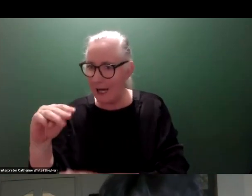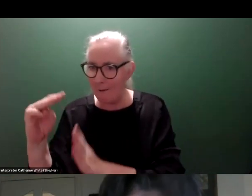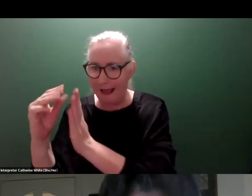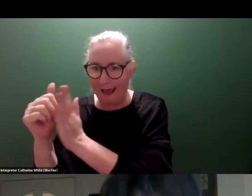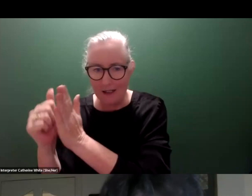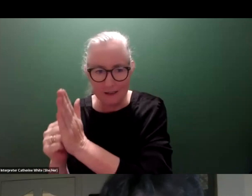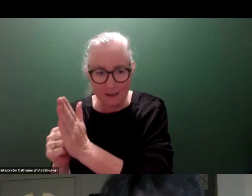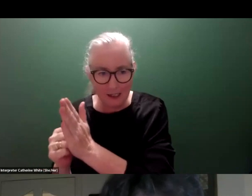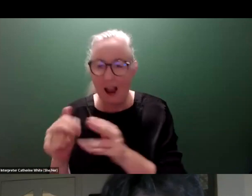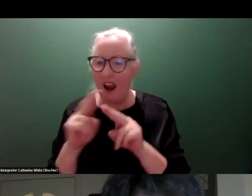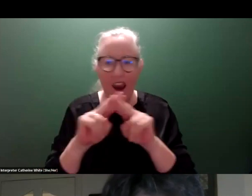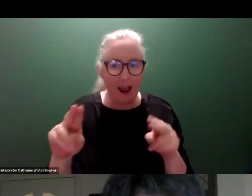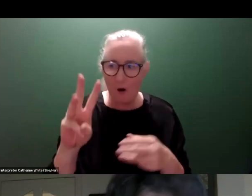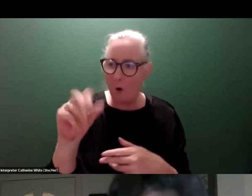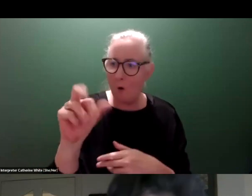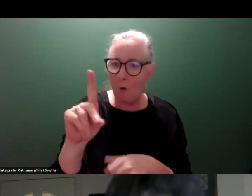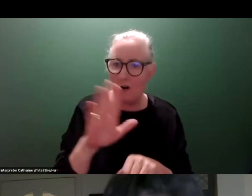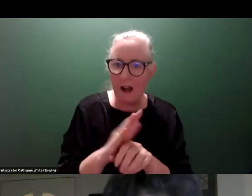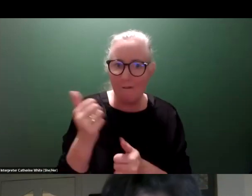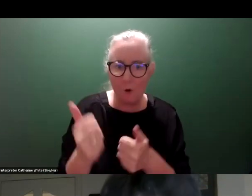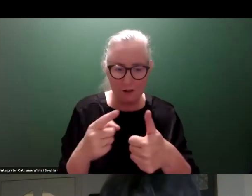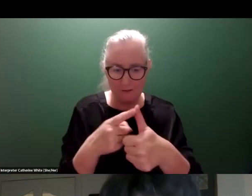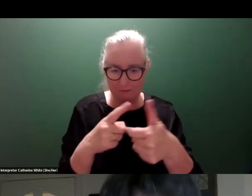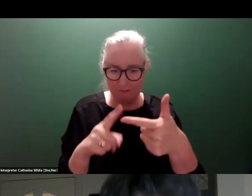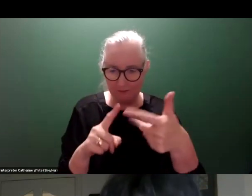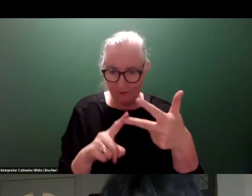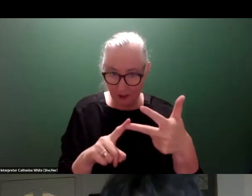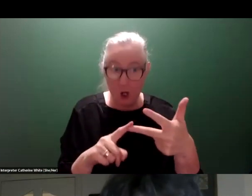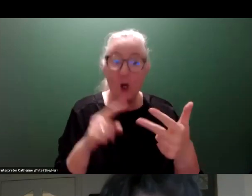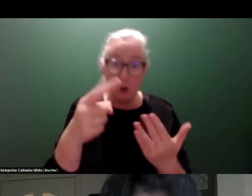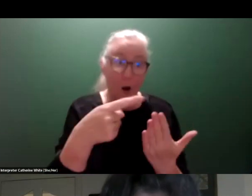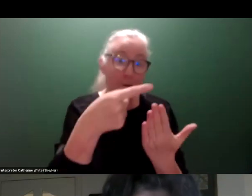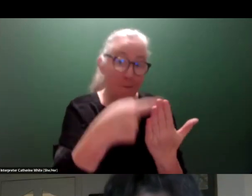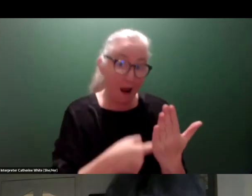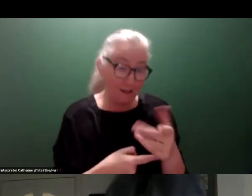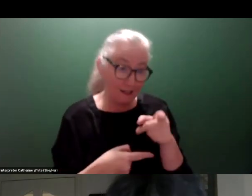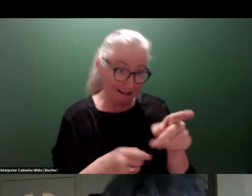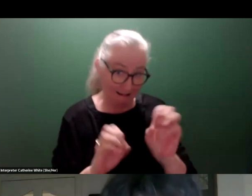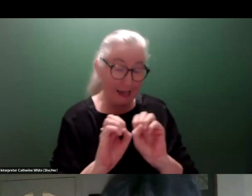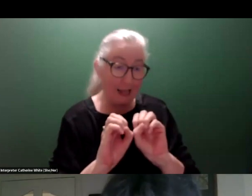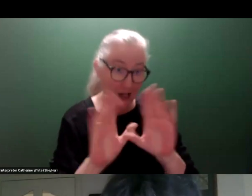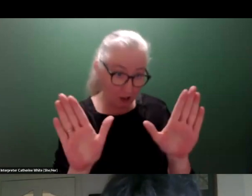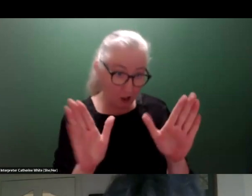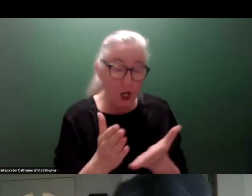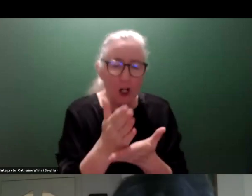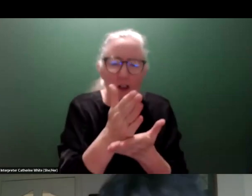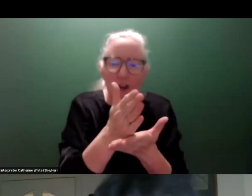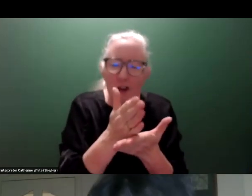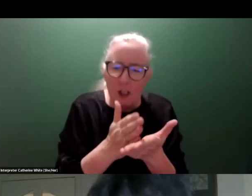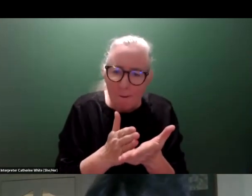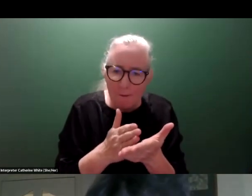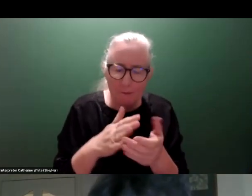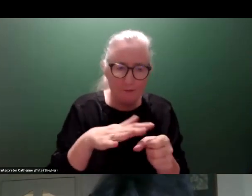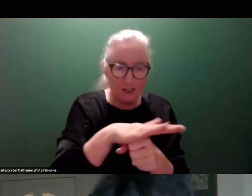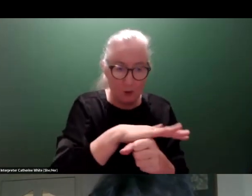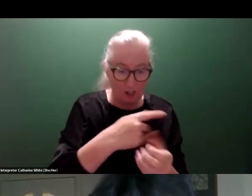not a ward of court. And the policy is clear that in some circumstances, the